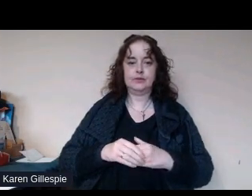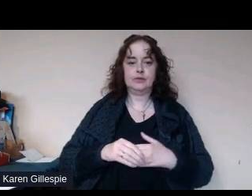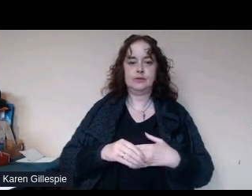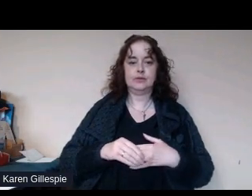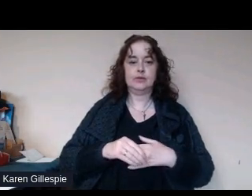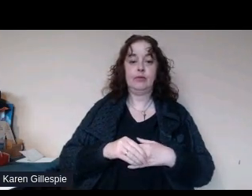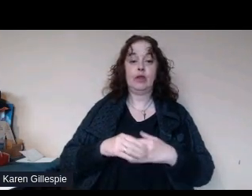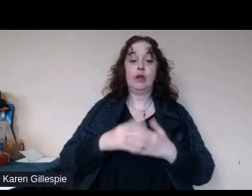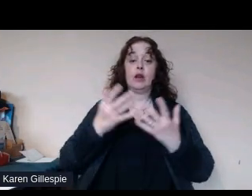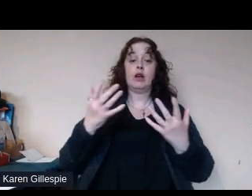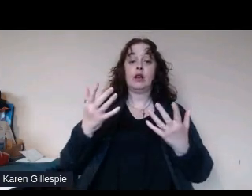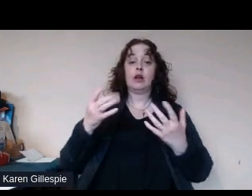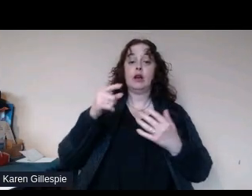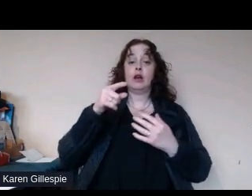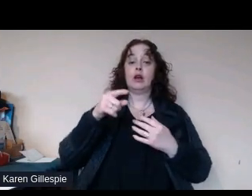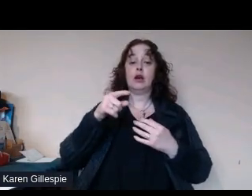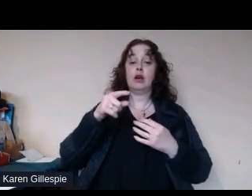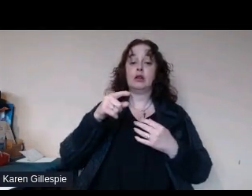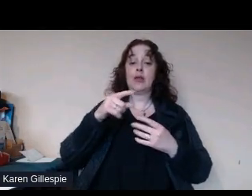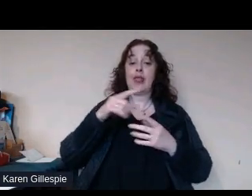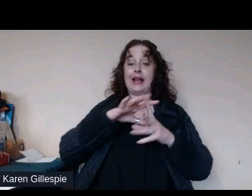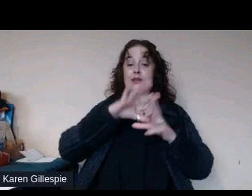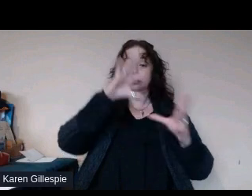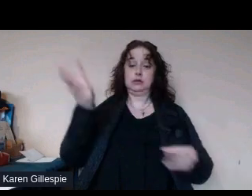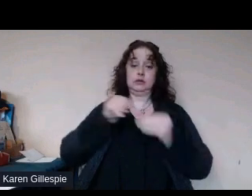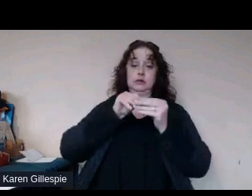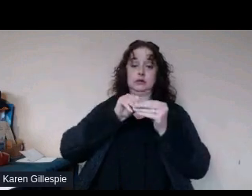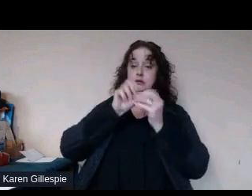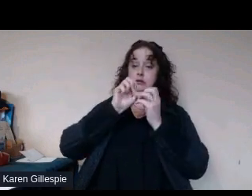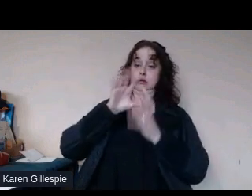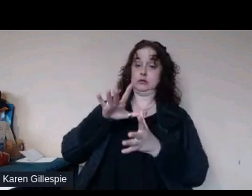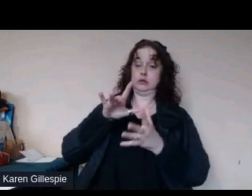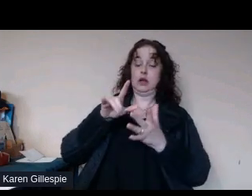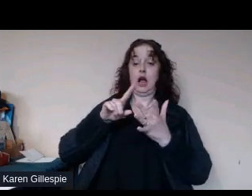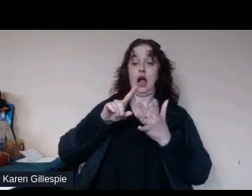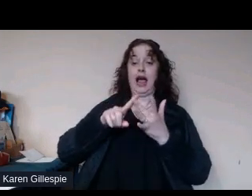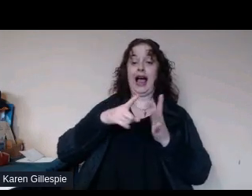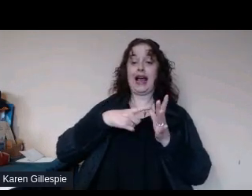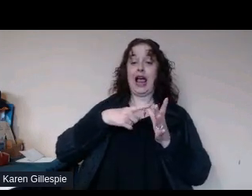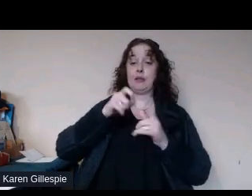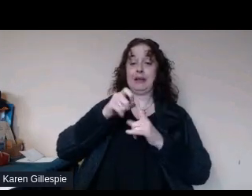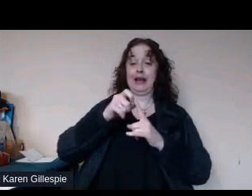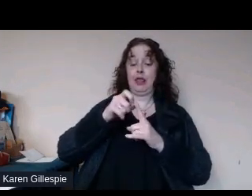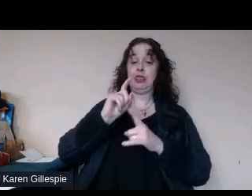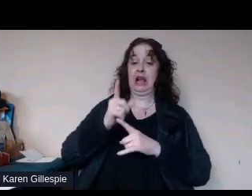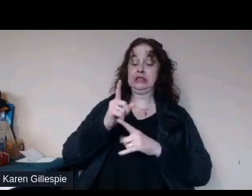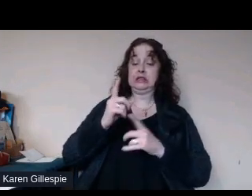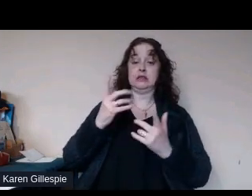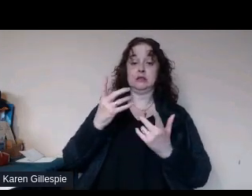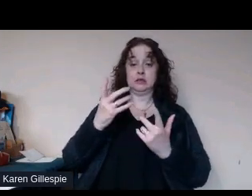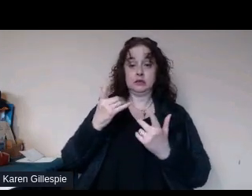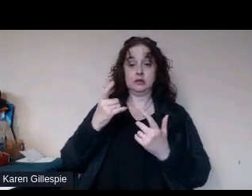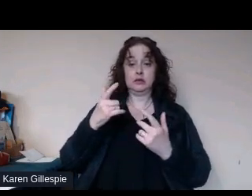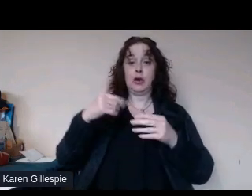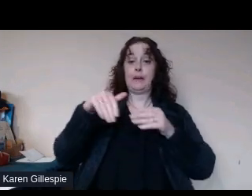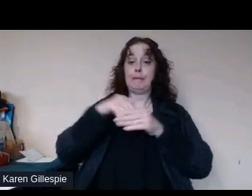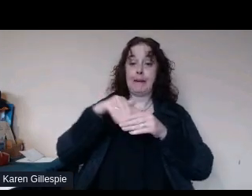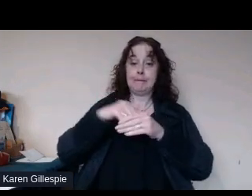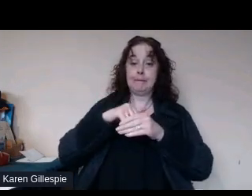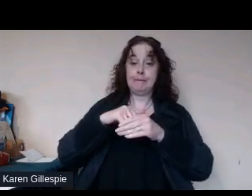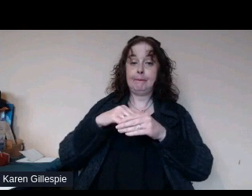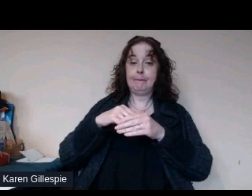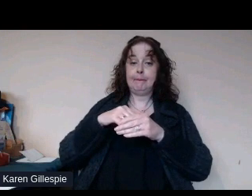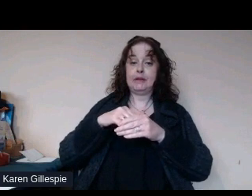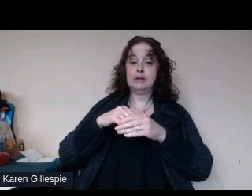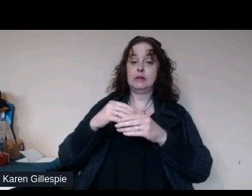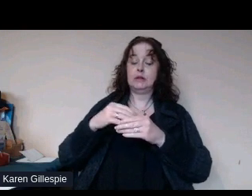So basically, in a nutshell, this is what IAP is, the membership